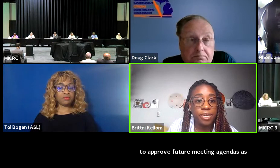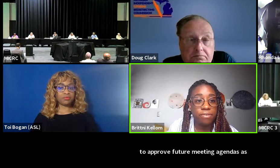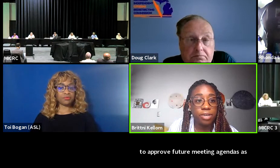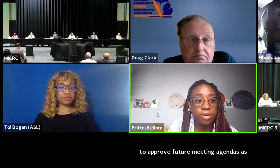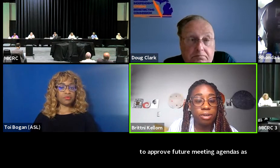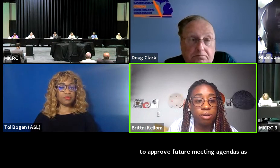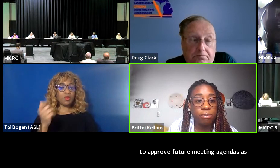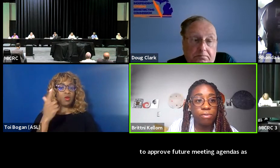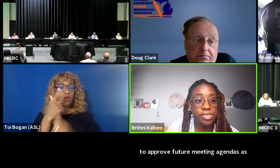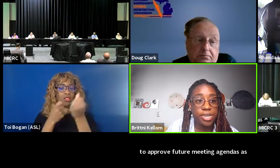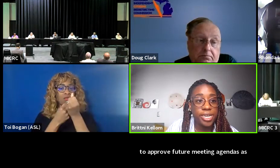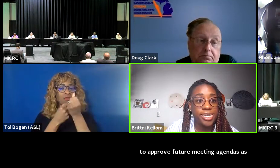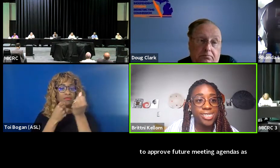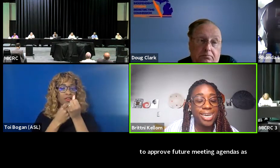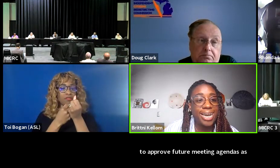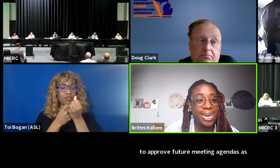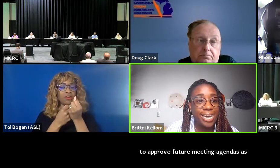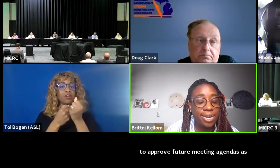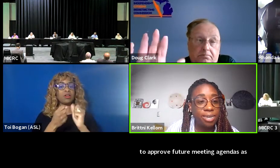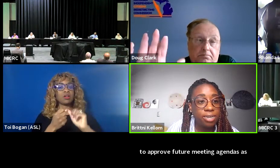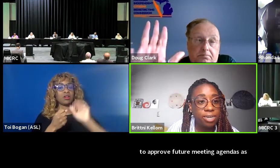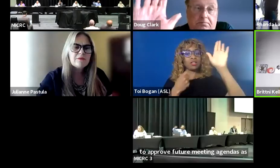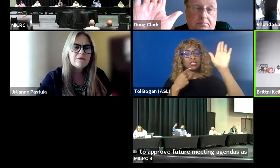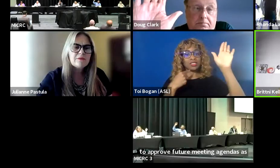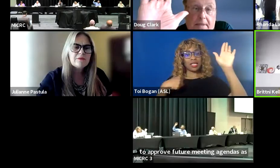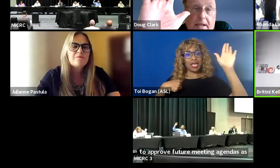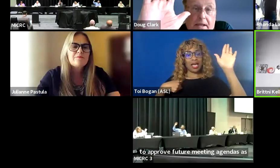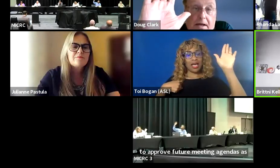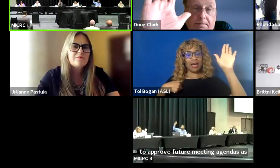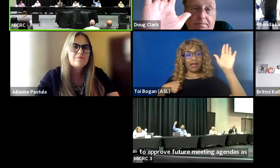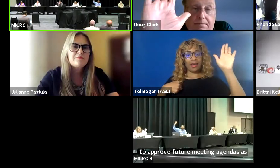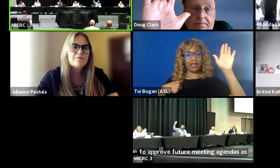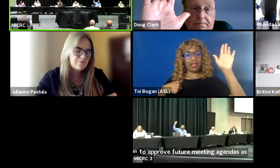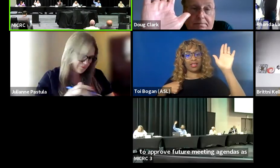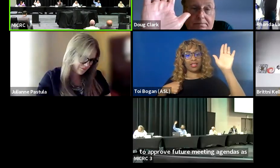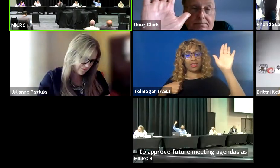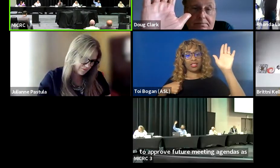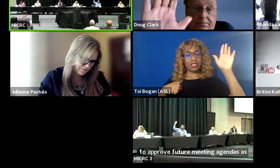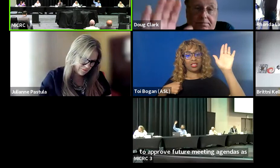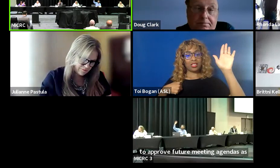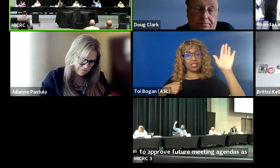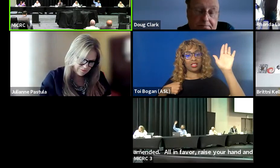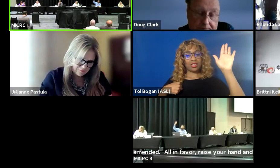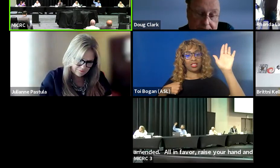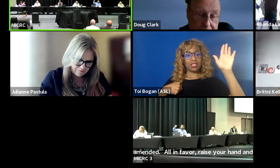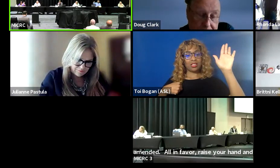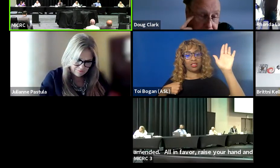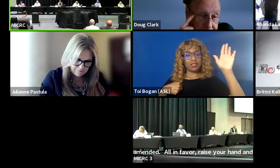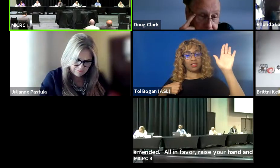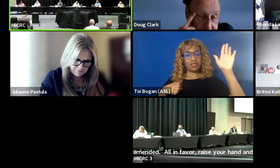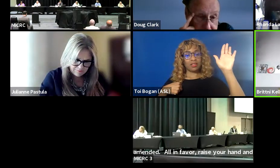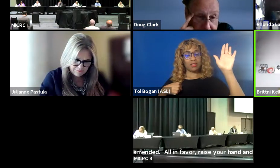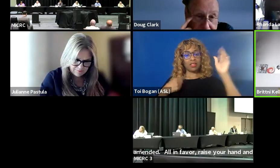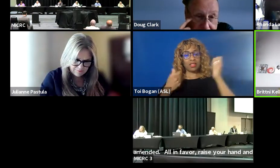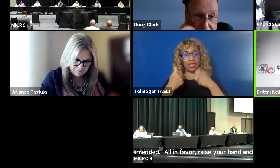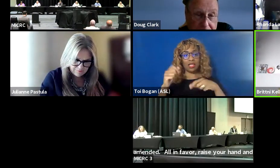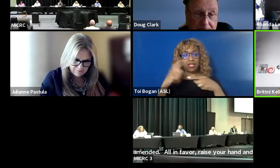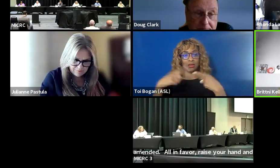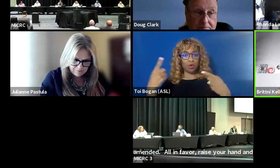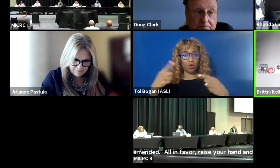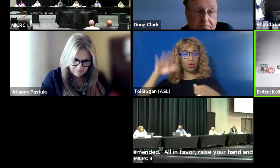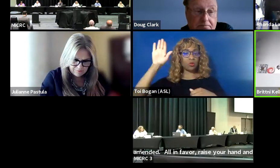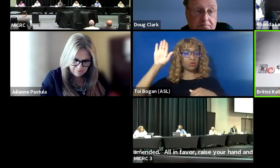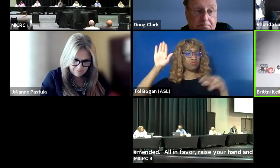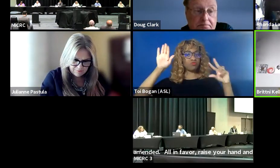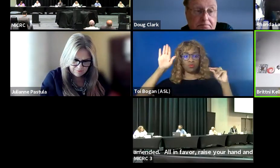All in favor, raise your hand and say aye. Aye. Aye. All opposed, raise your hand